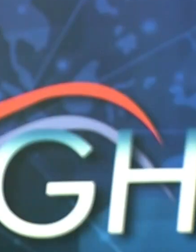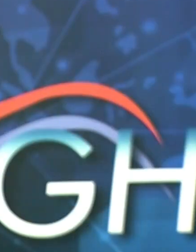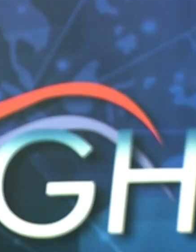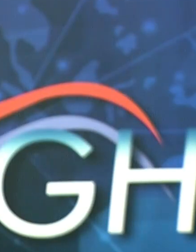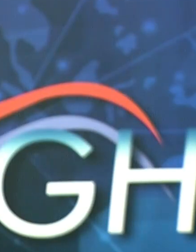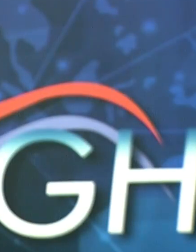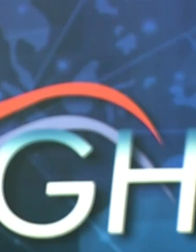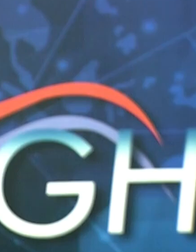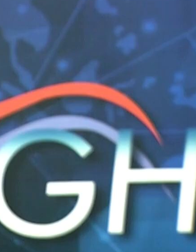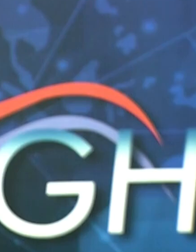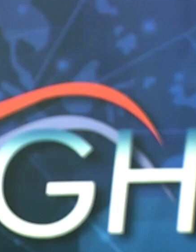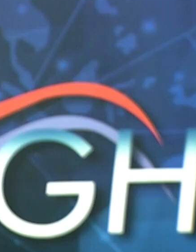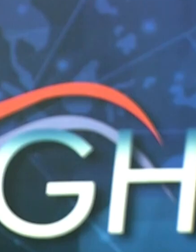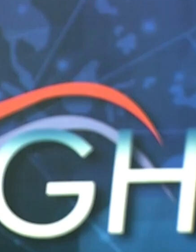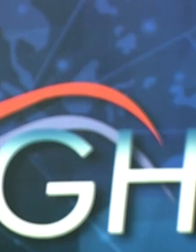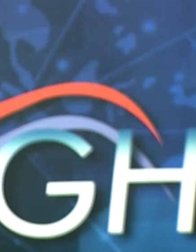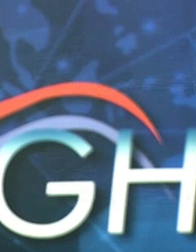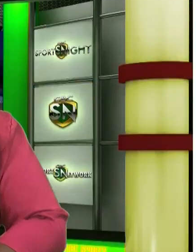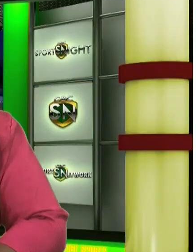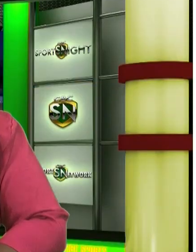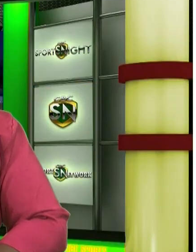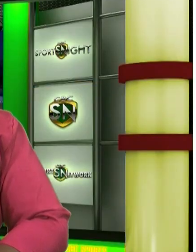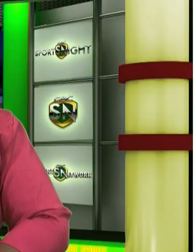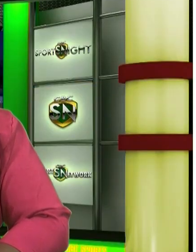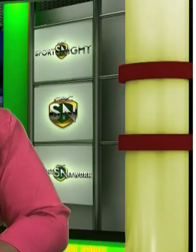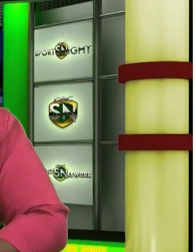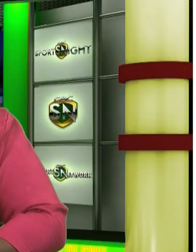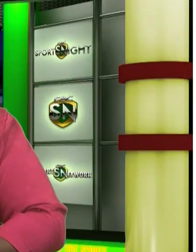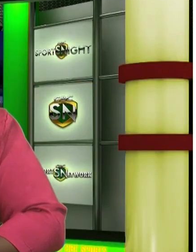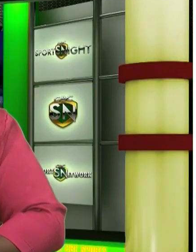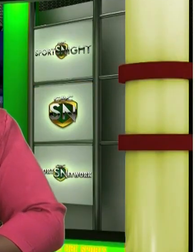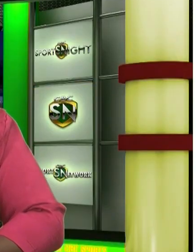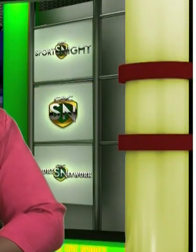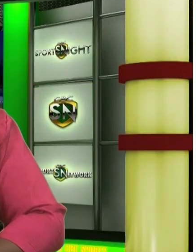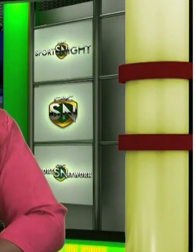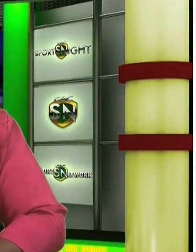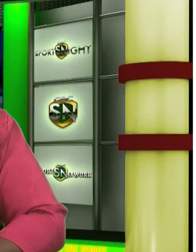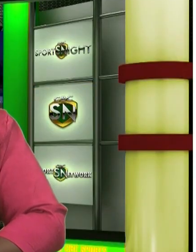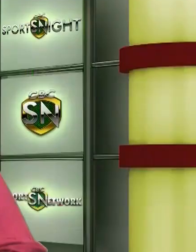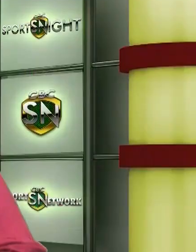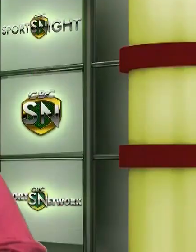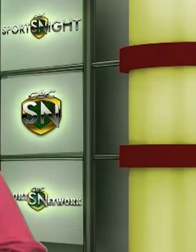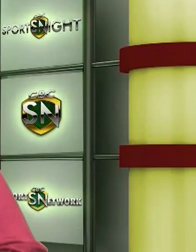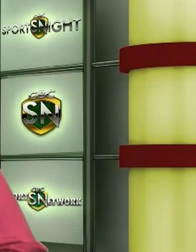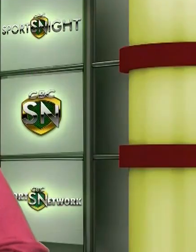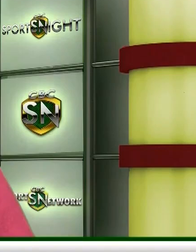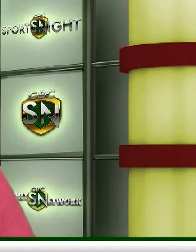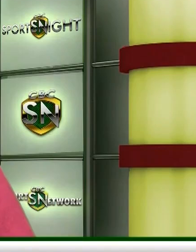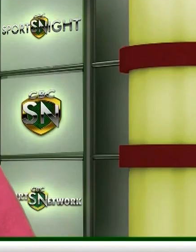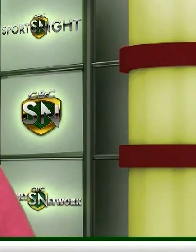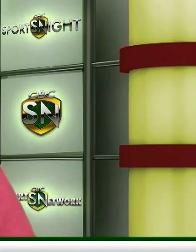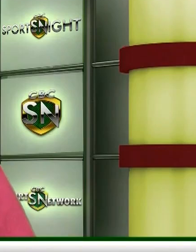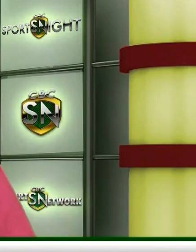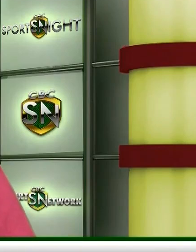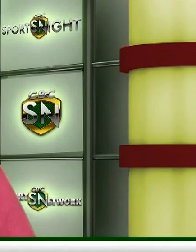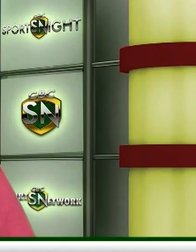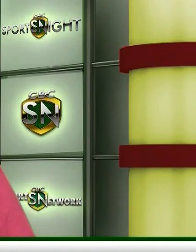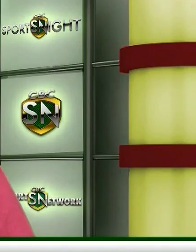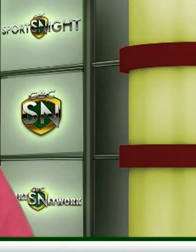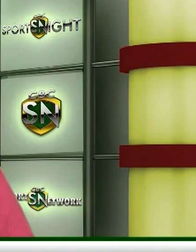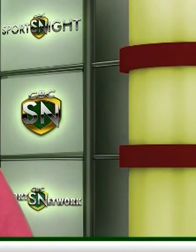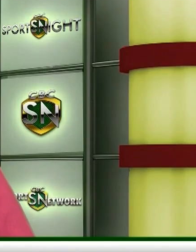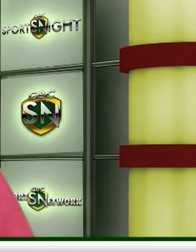And back with another burst of sports is Anne-Marie Burke. I promised to go right on to the high seas as the Republic Bank's Sir Charles